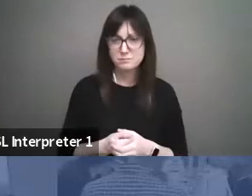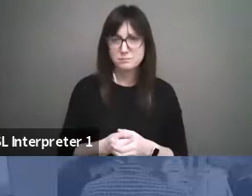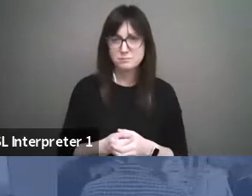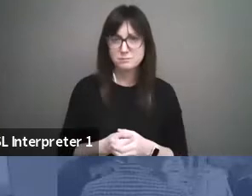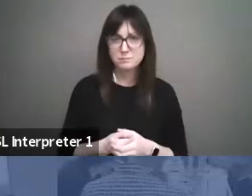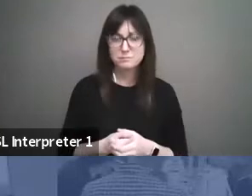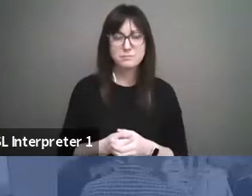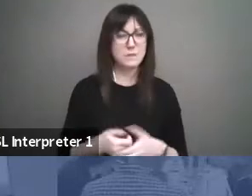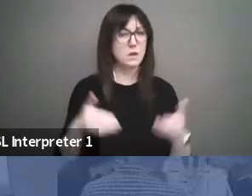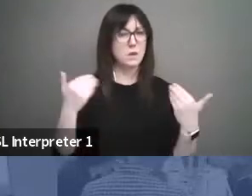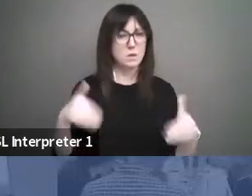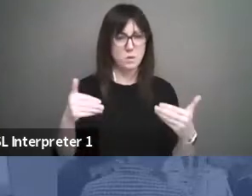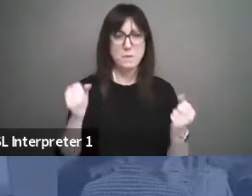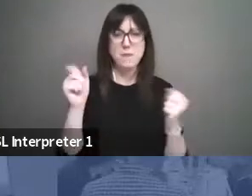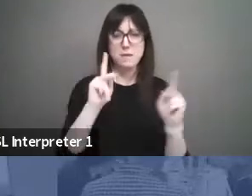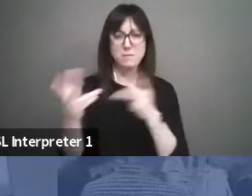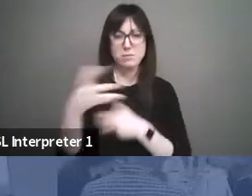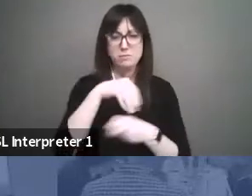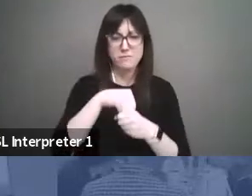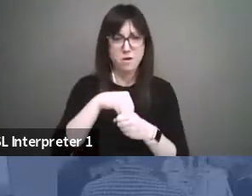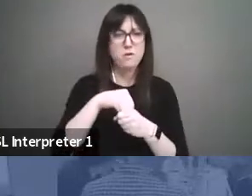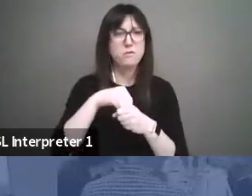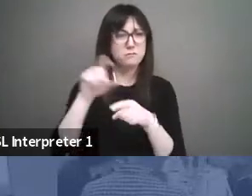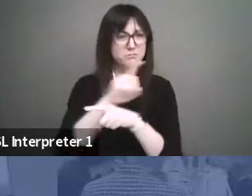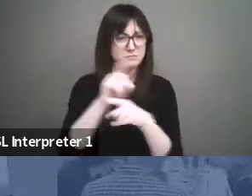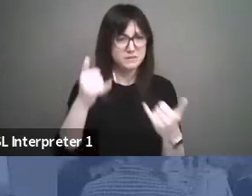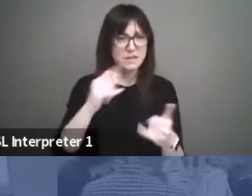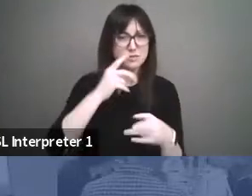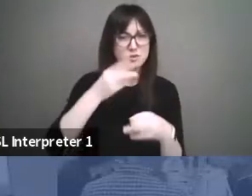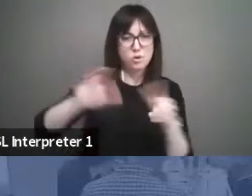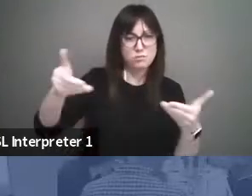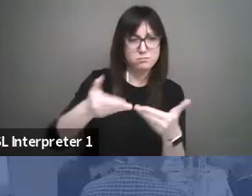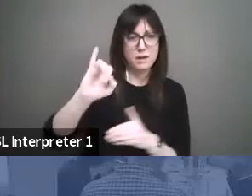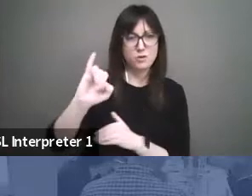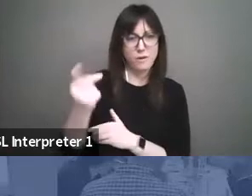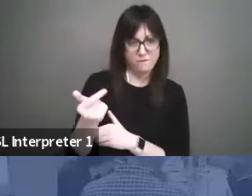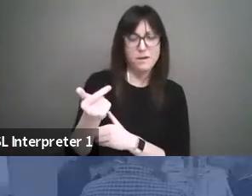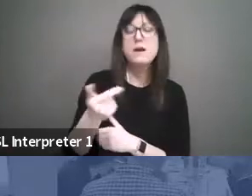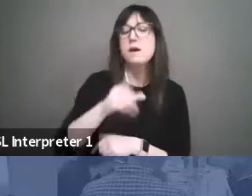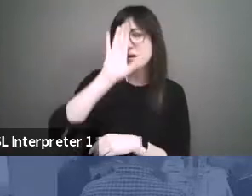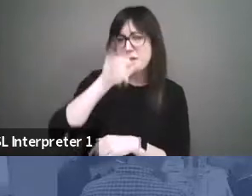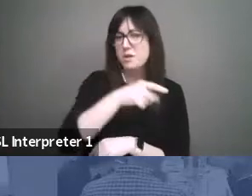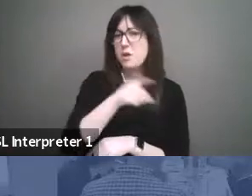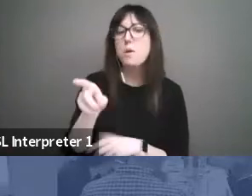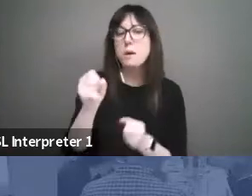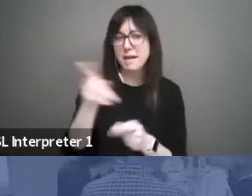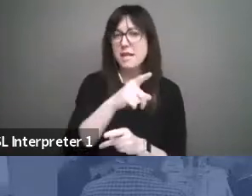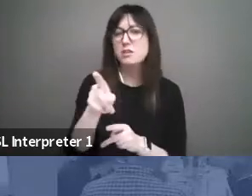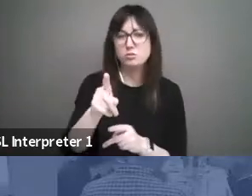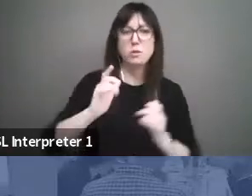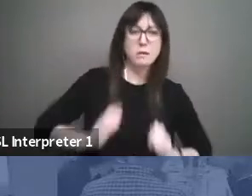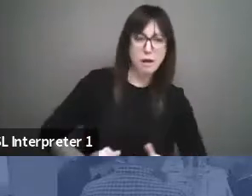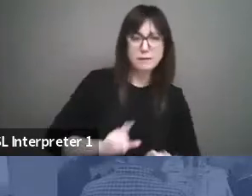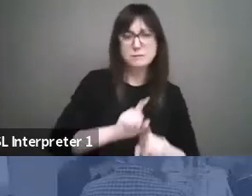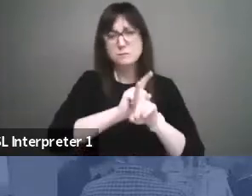There's quite a few on the call today, so I'd like to briefly introduce Innovation Guelph to you before we get started. And I know that many of you are clients, mentors,